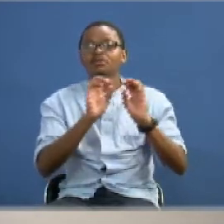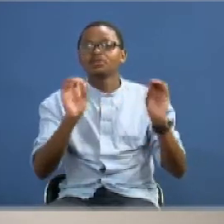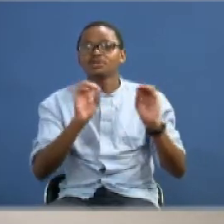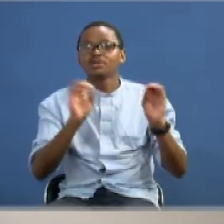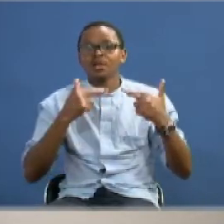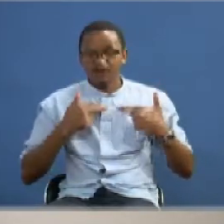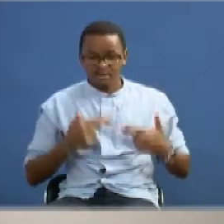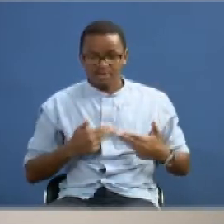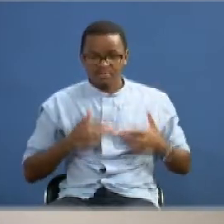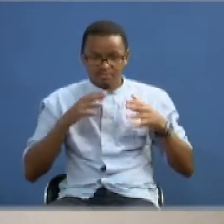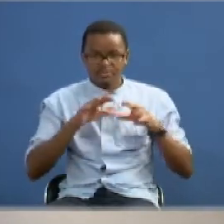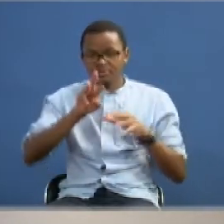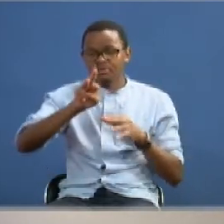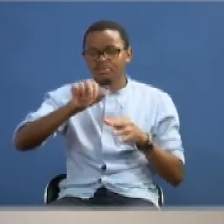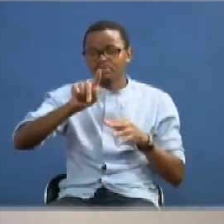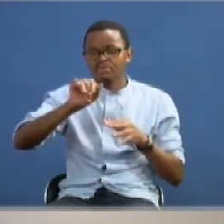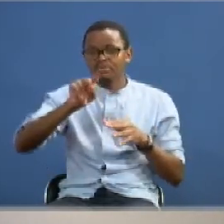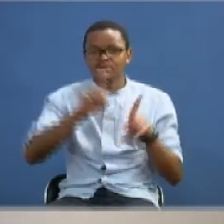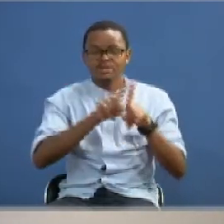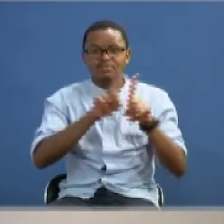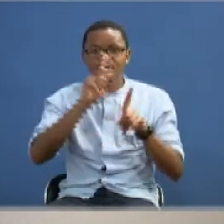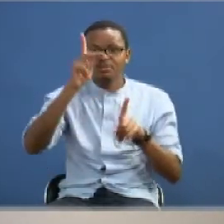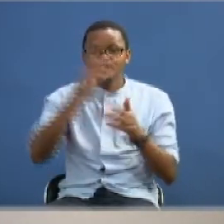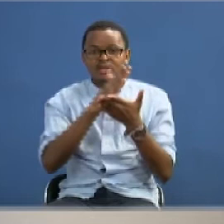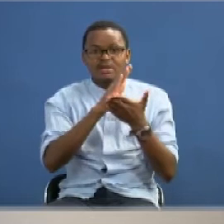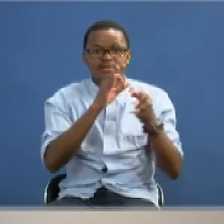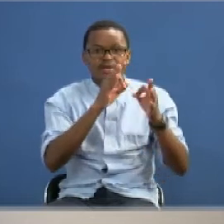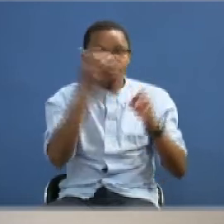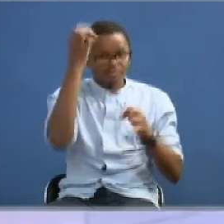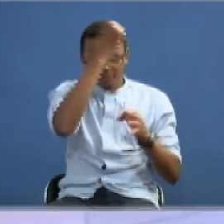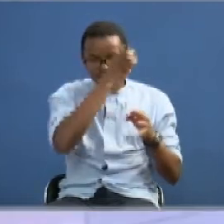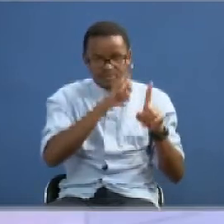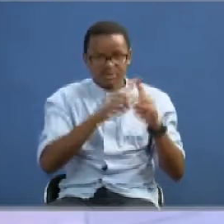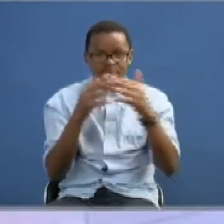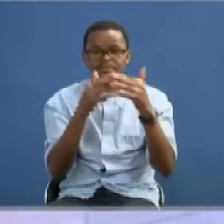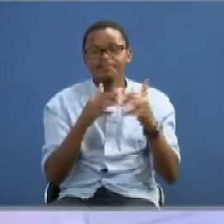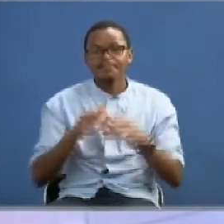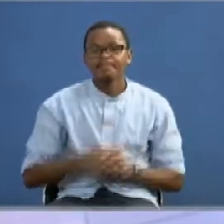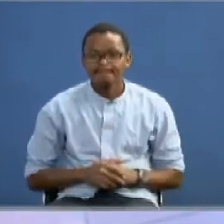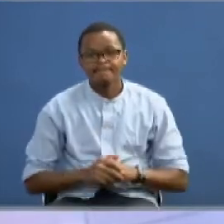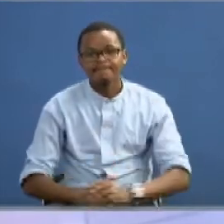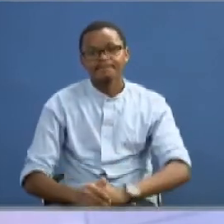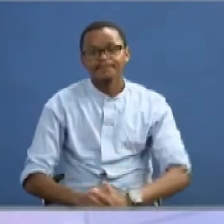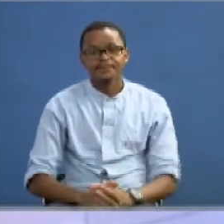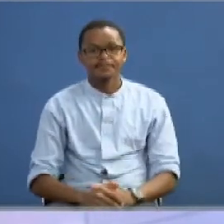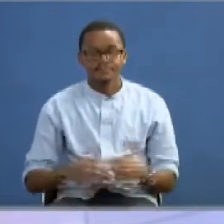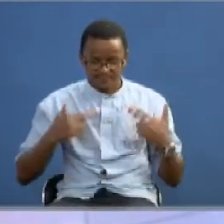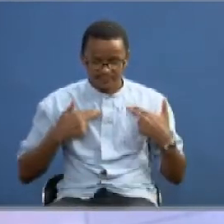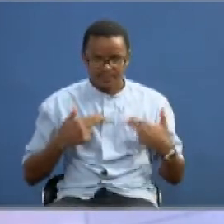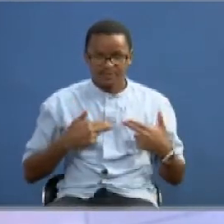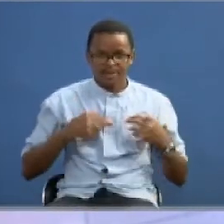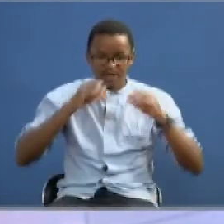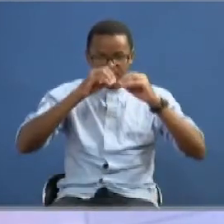healthcare system of Makueni and of Kenya, like we have seen in some parts of Europe and America. Of course, health is a